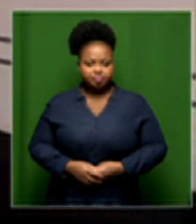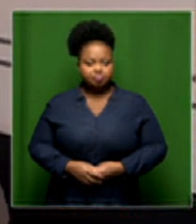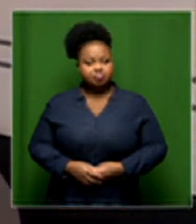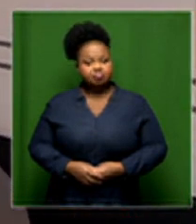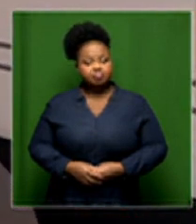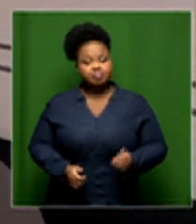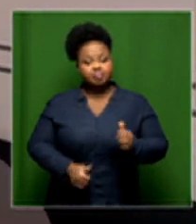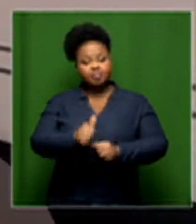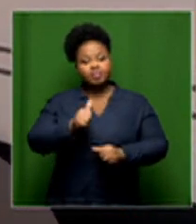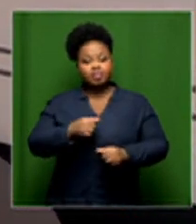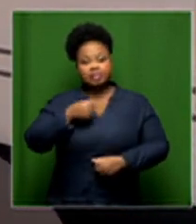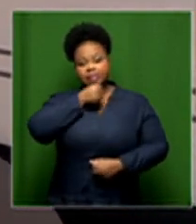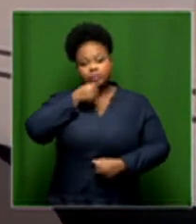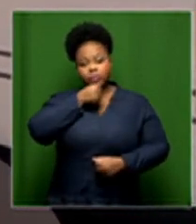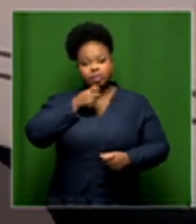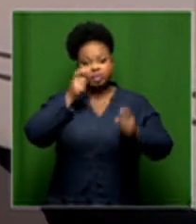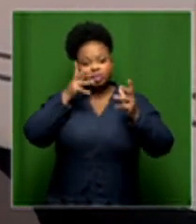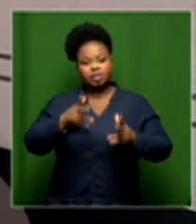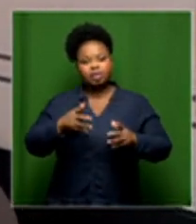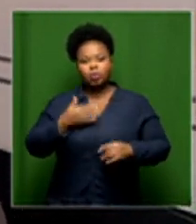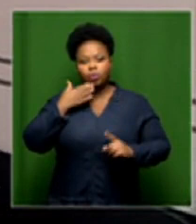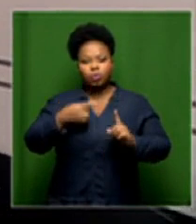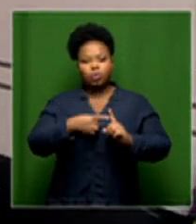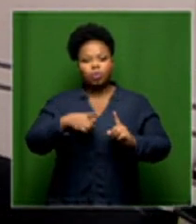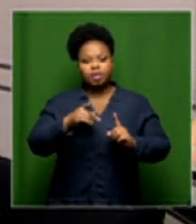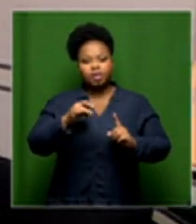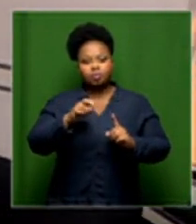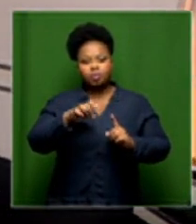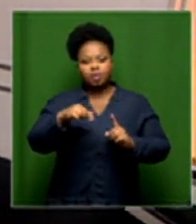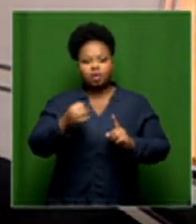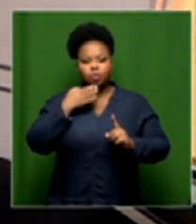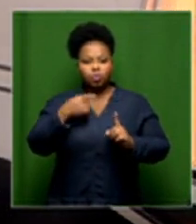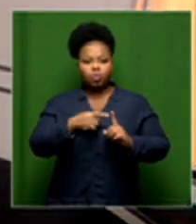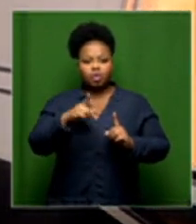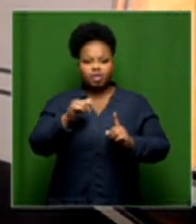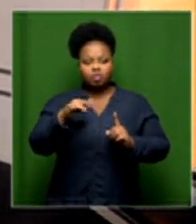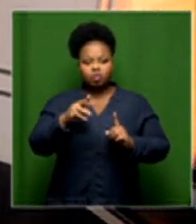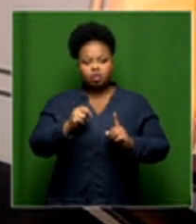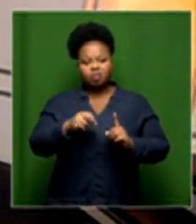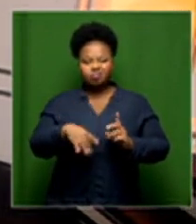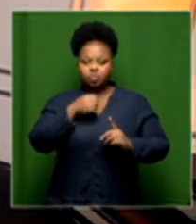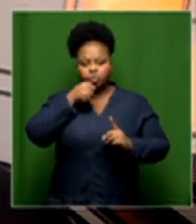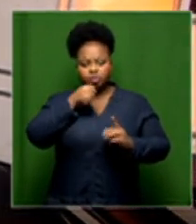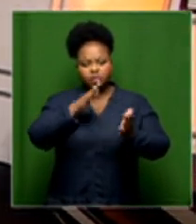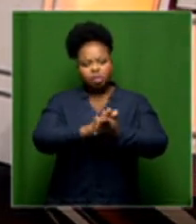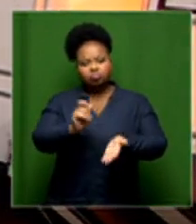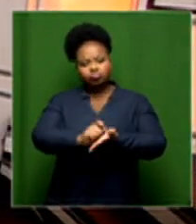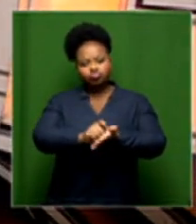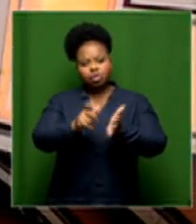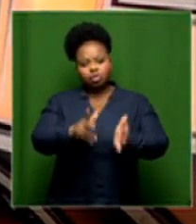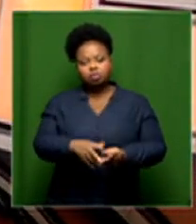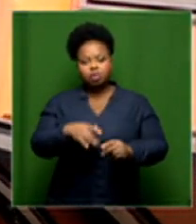All right, our first music guest, Kayoleboga Sebalo, also known as Kayton, is a singer, songwriter and a producer who